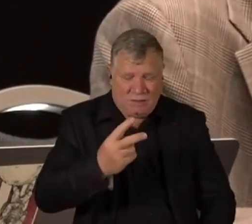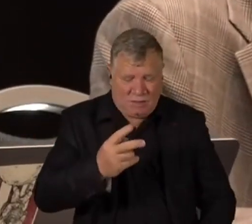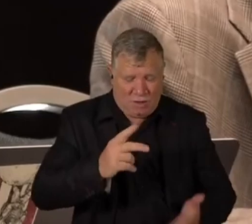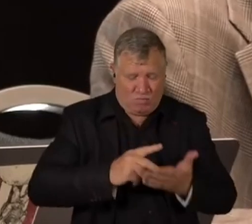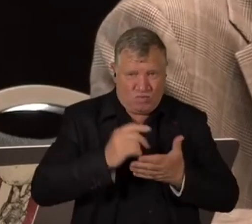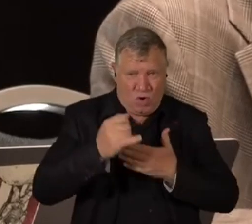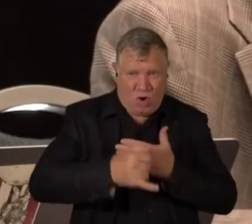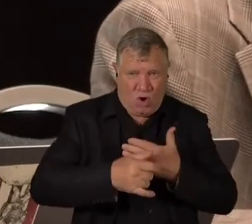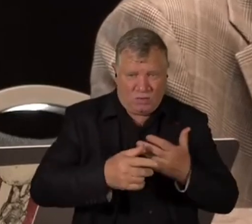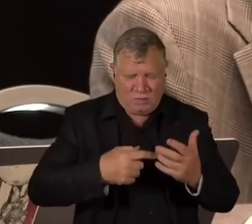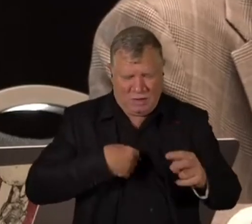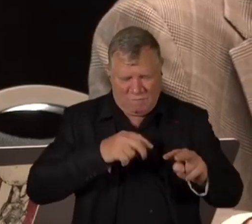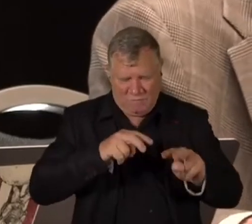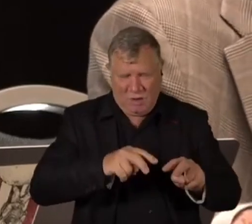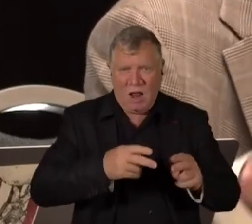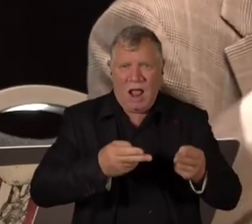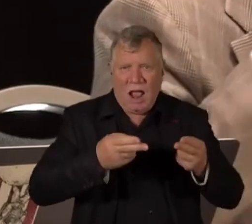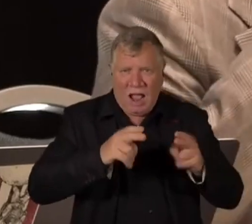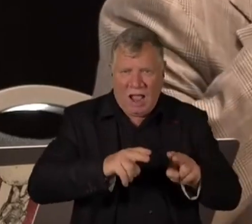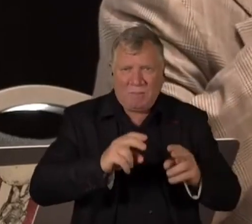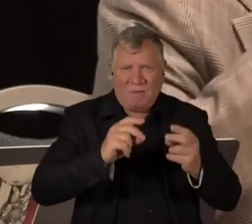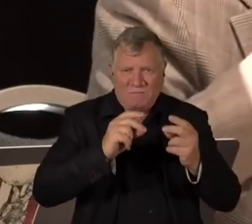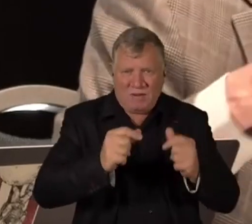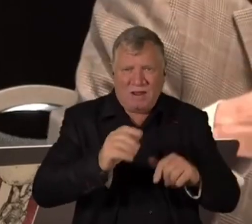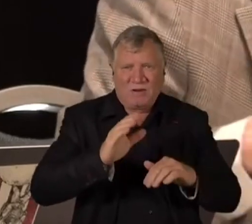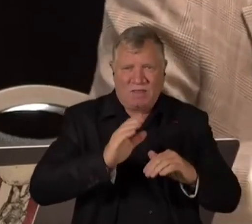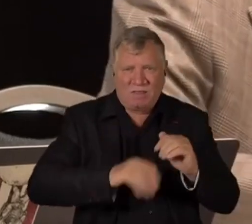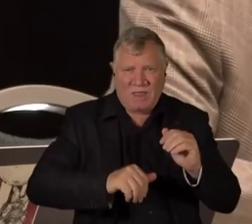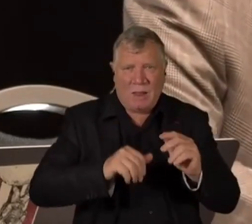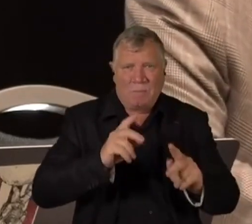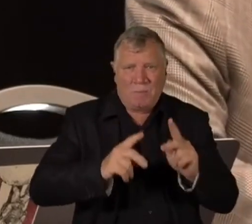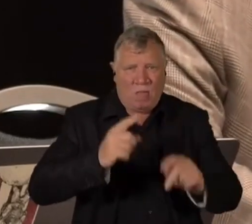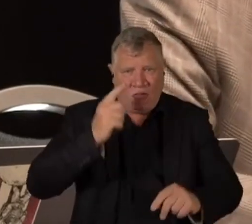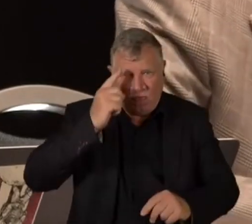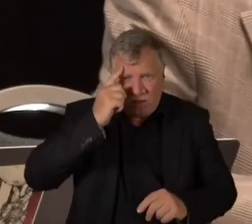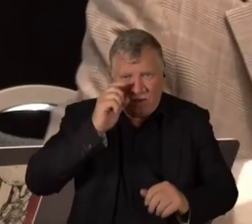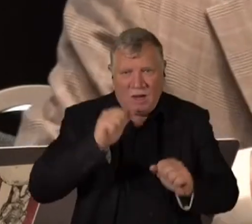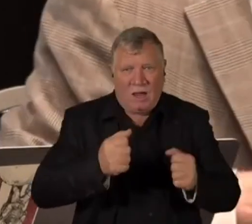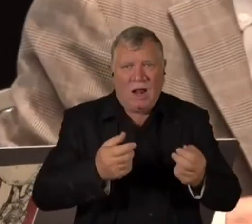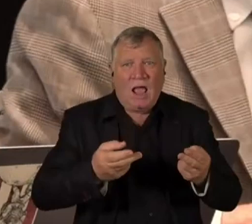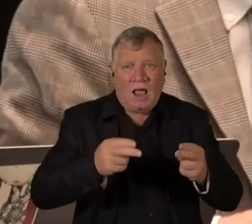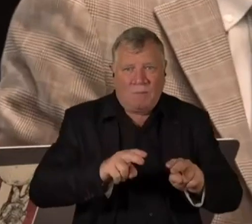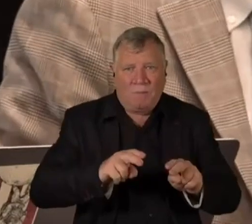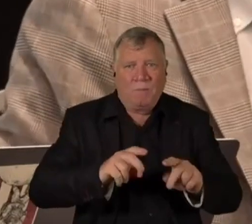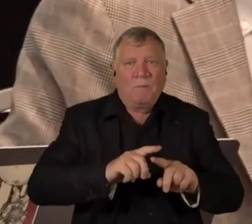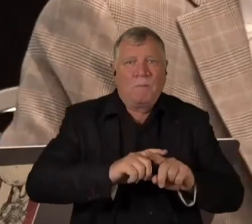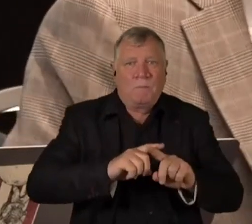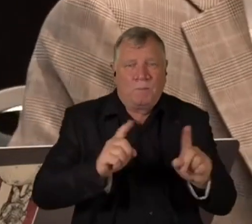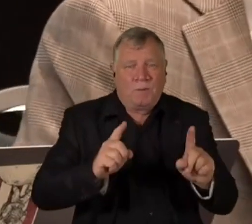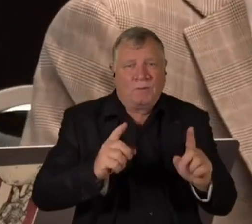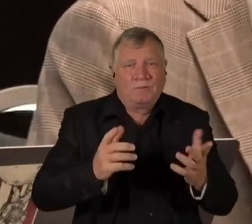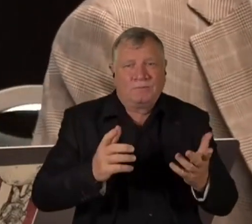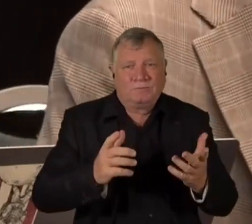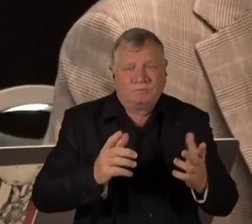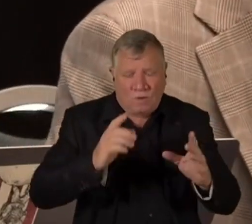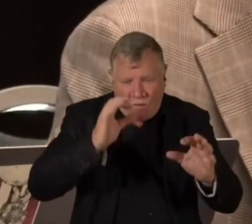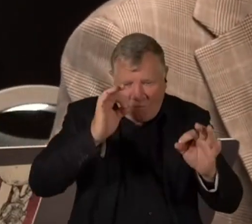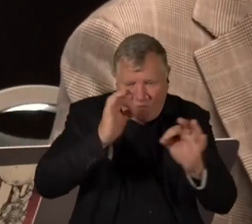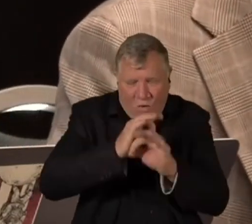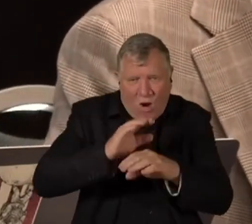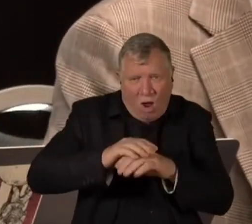seen large-scale projects happen faster than anyone thought possible. And the difference is nonstop, focused